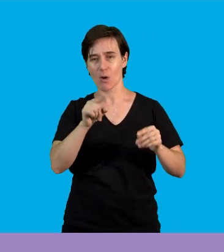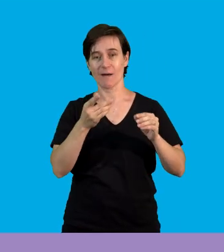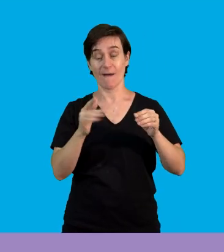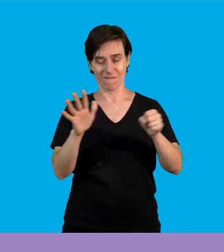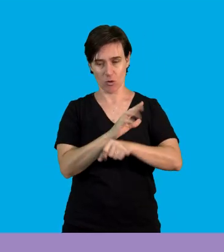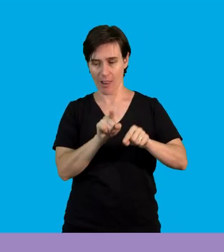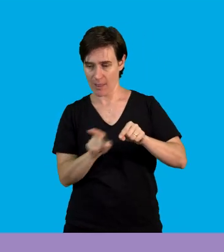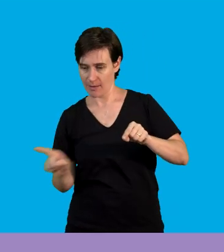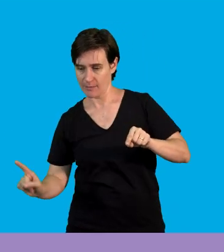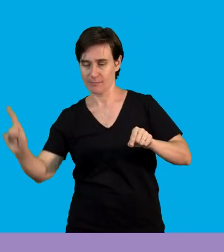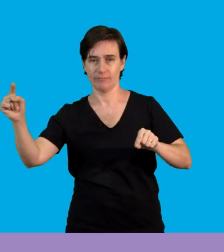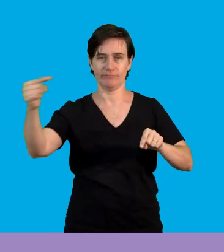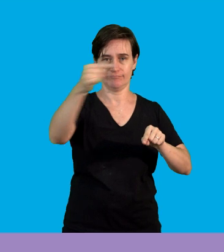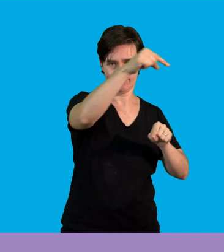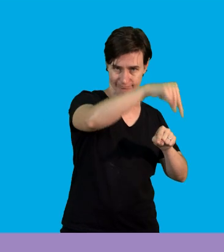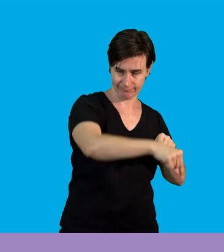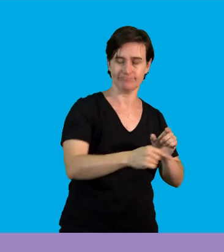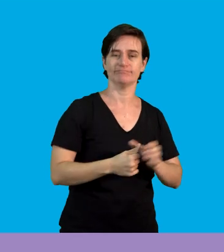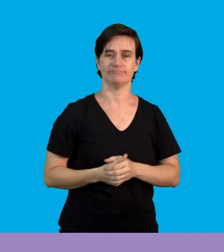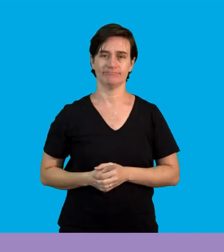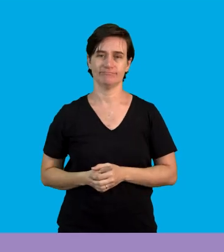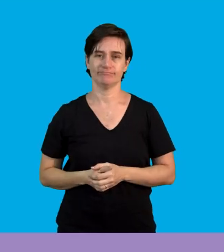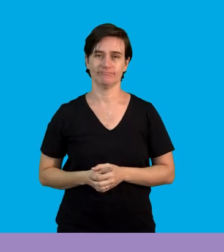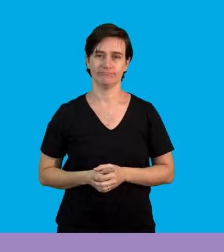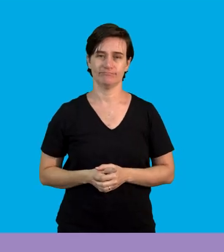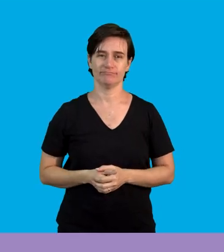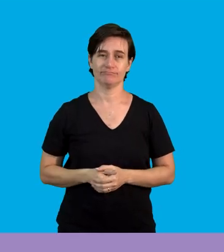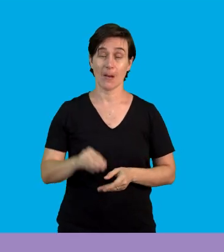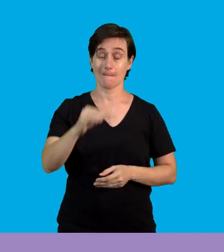the shape. So which means that we will then have